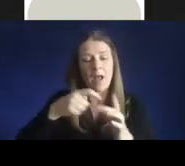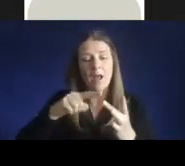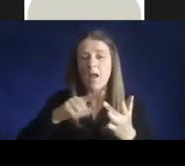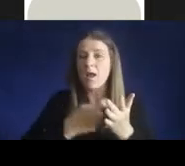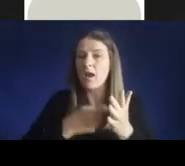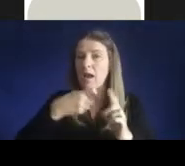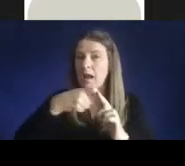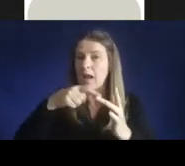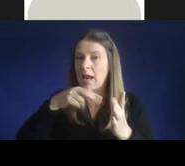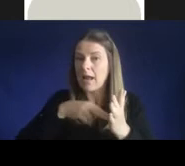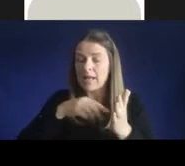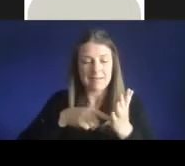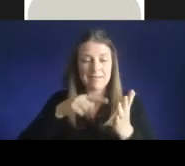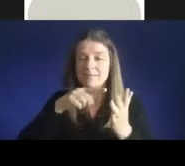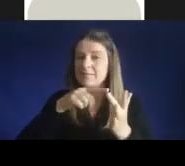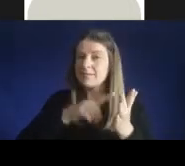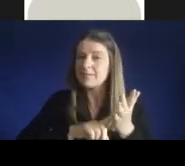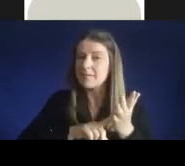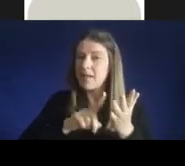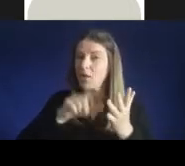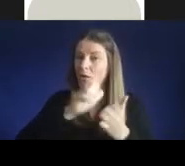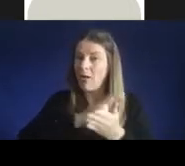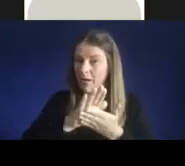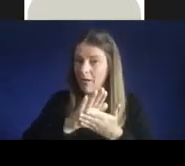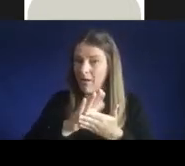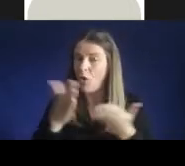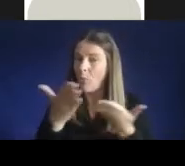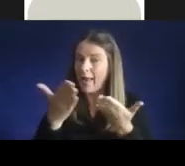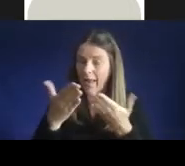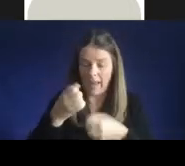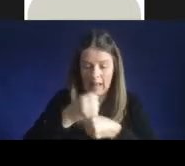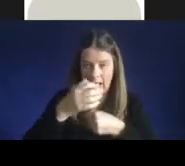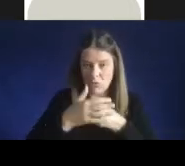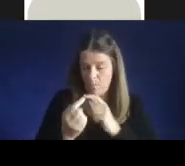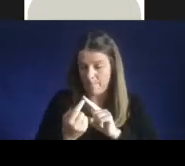a town right outside of Glasgow, neighbouring Lenzie,